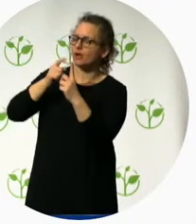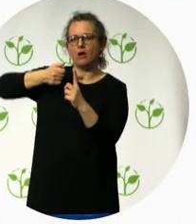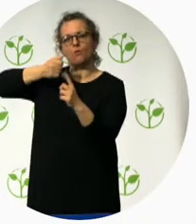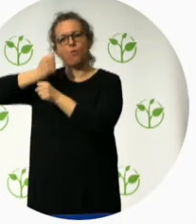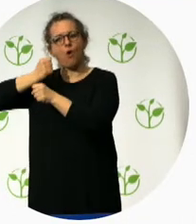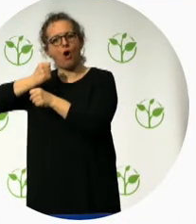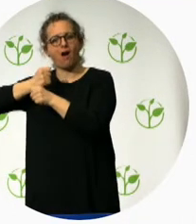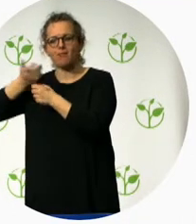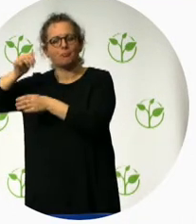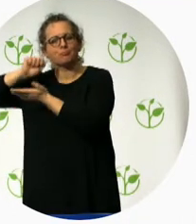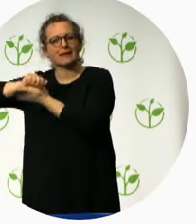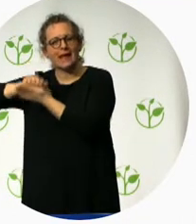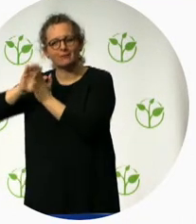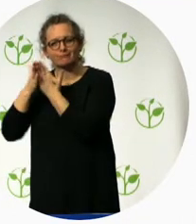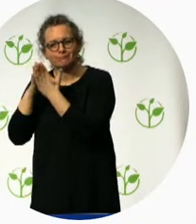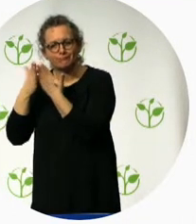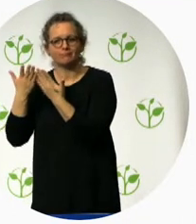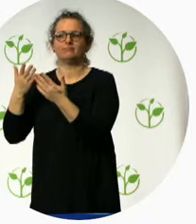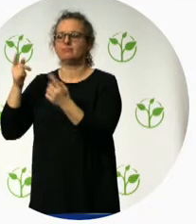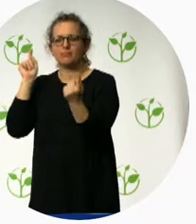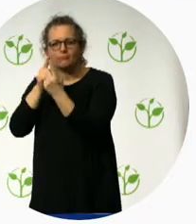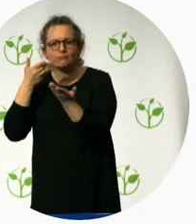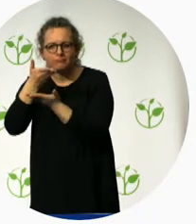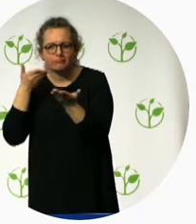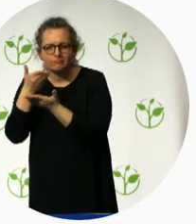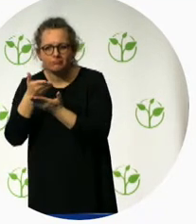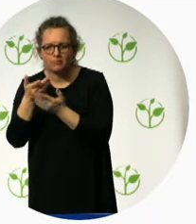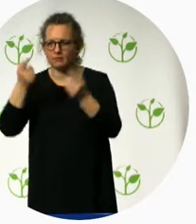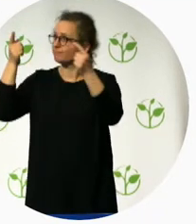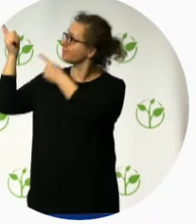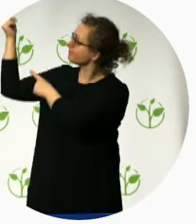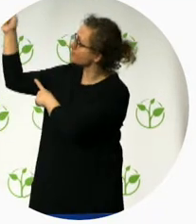family picture of the event, and we can